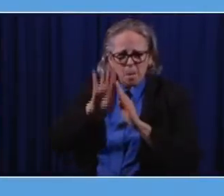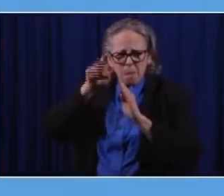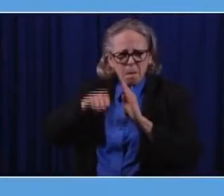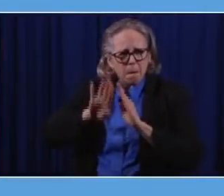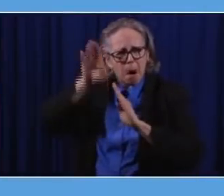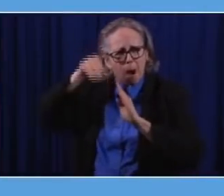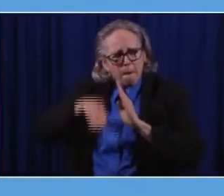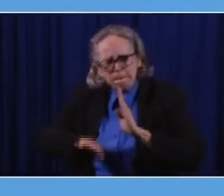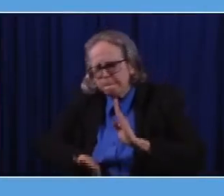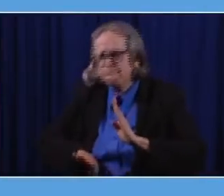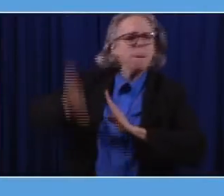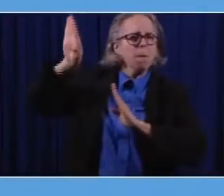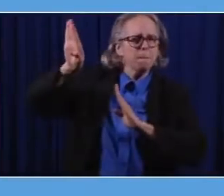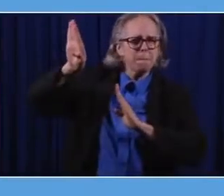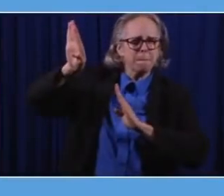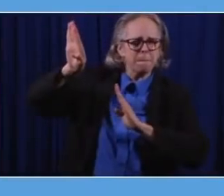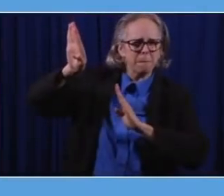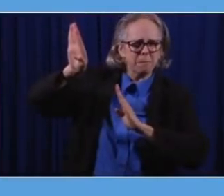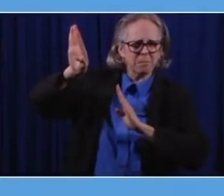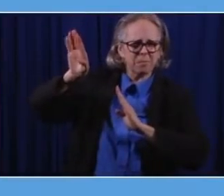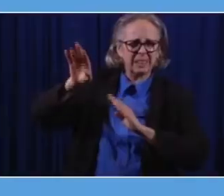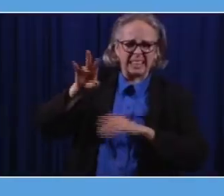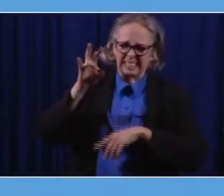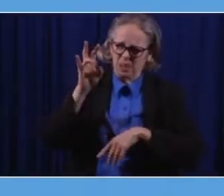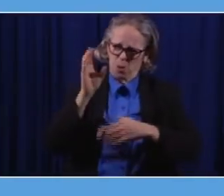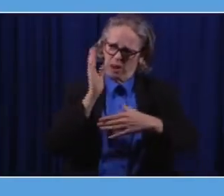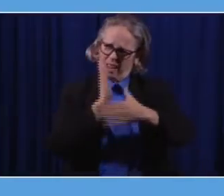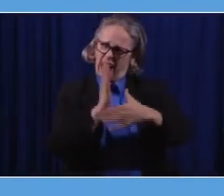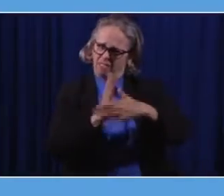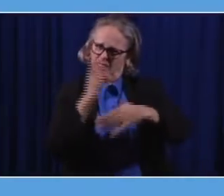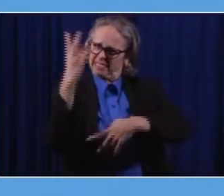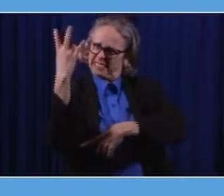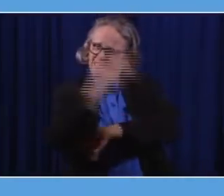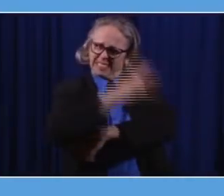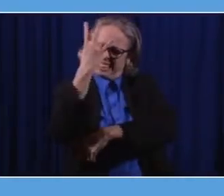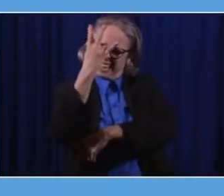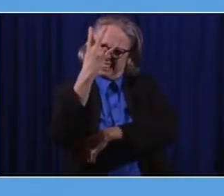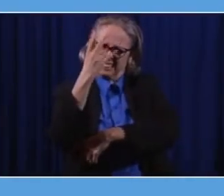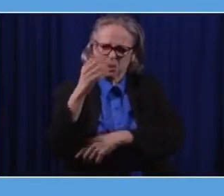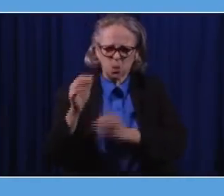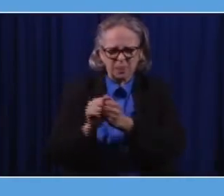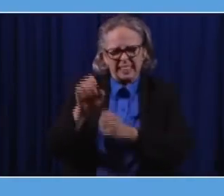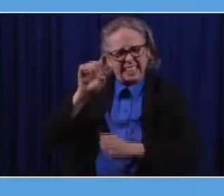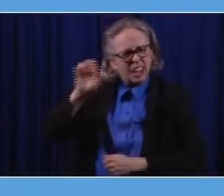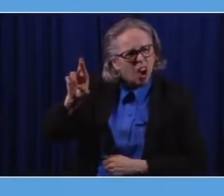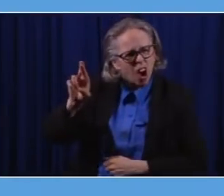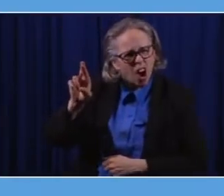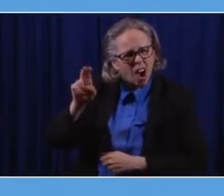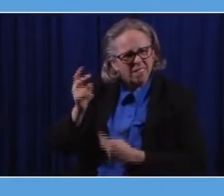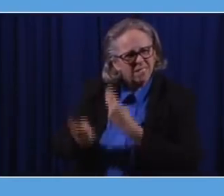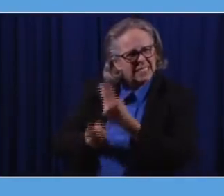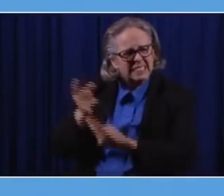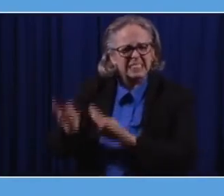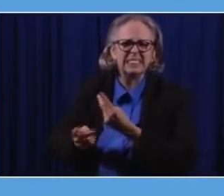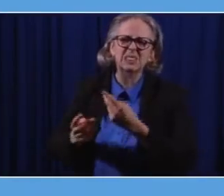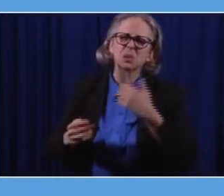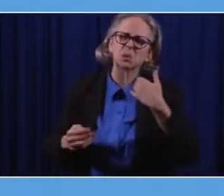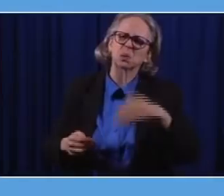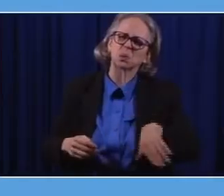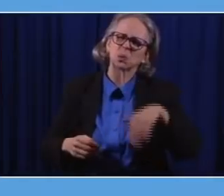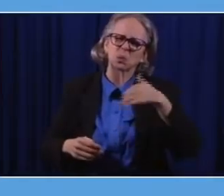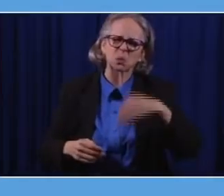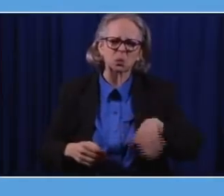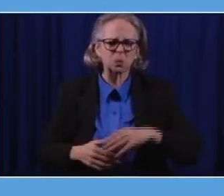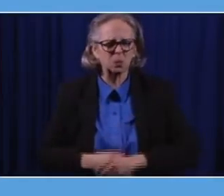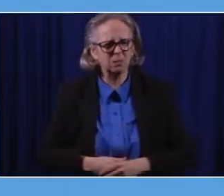Graph shows a 7-day moving average of COVID-related emergency department visits. Graph on the left shows ED visits with a diagnosis of